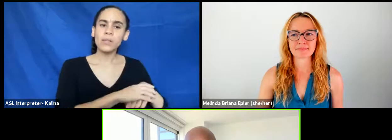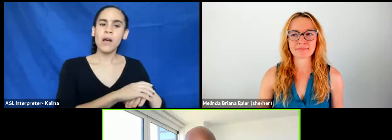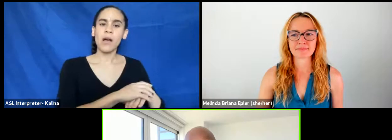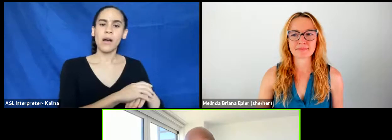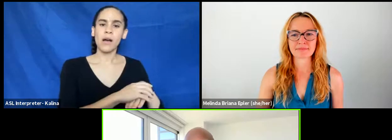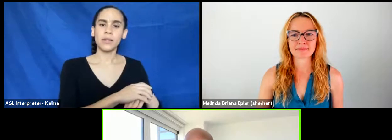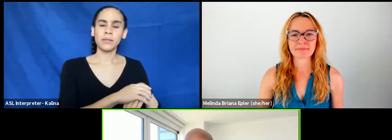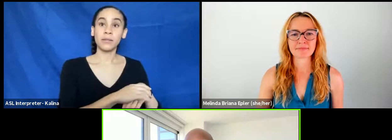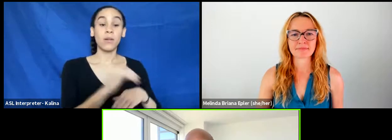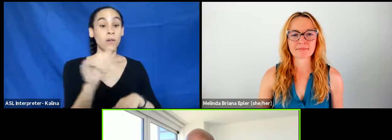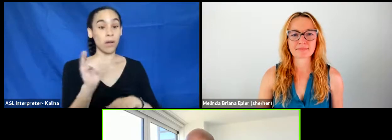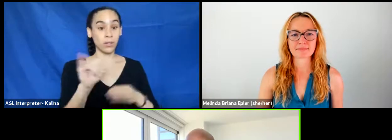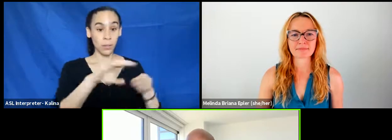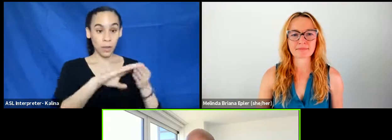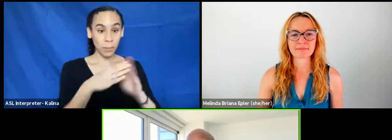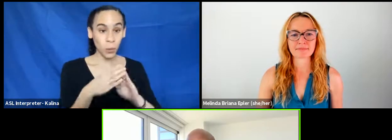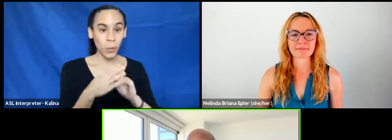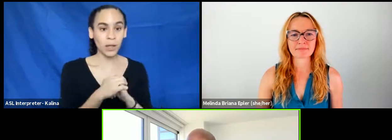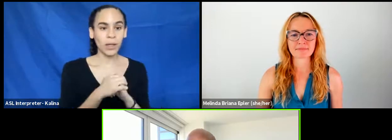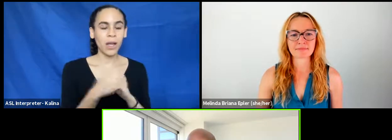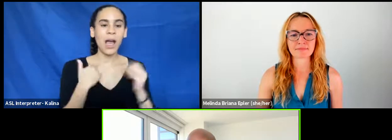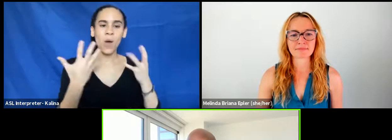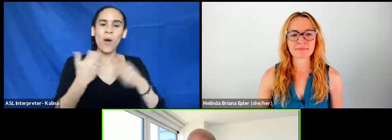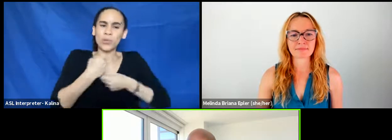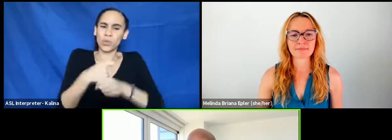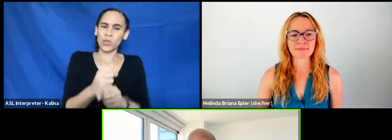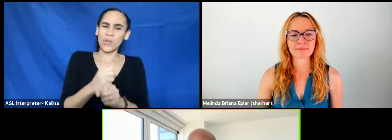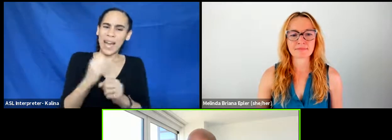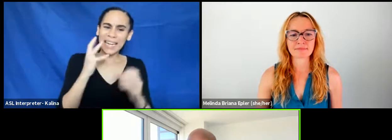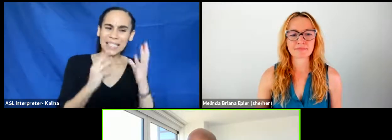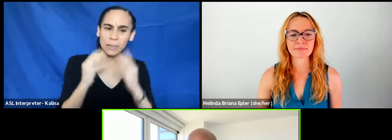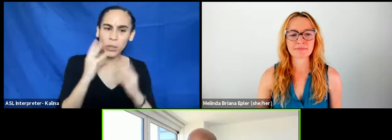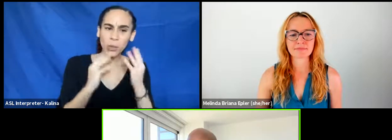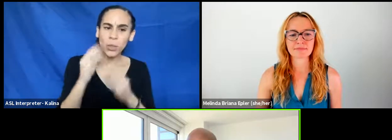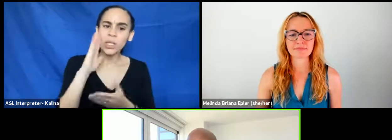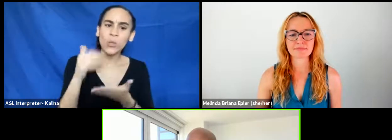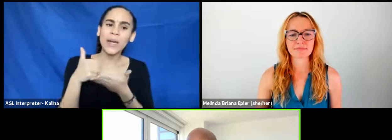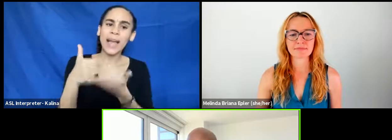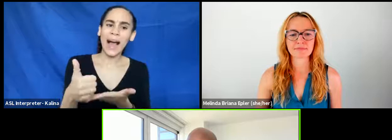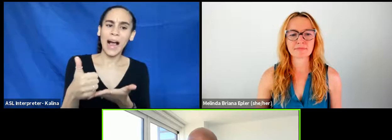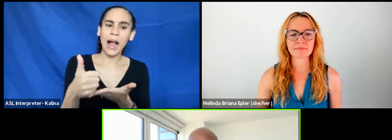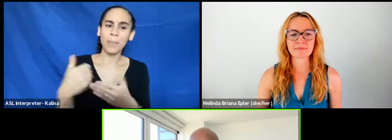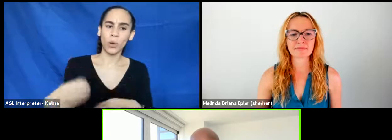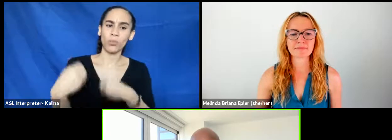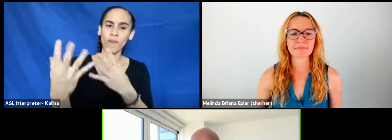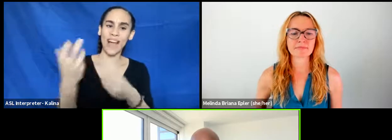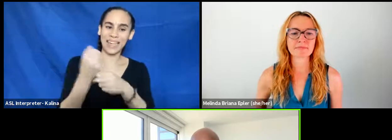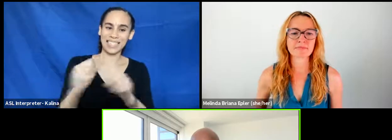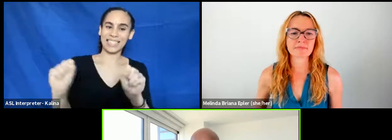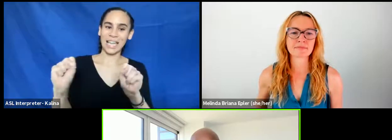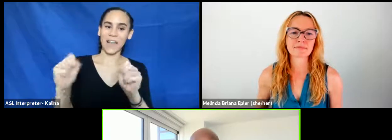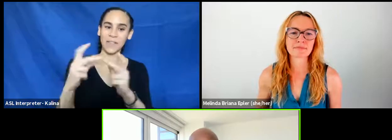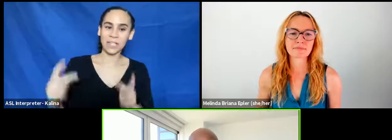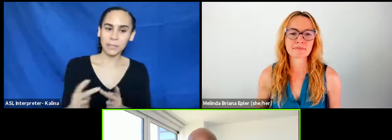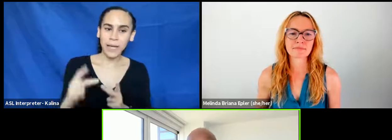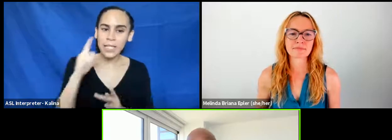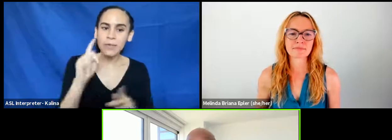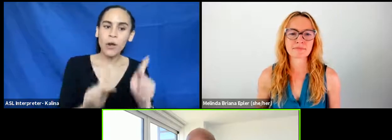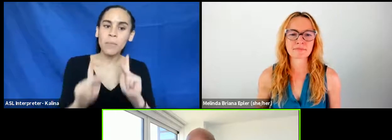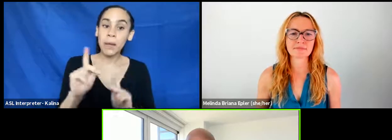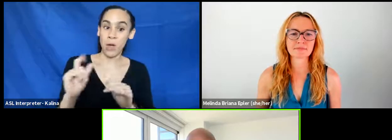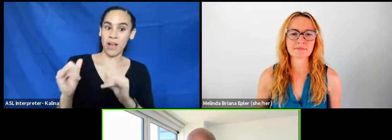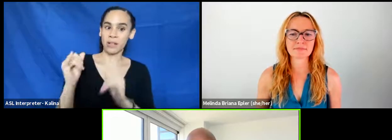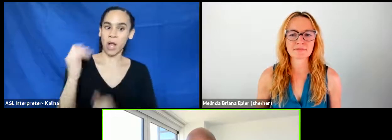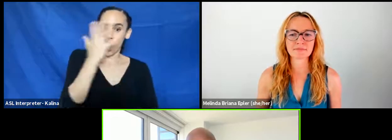also community. I wanted to create an experience that would help provide a safe space for people who look like